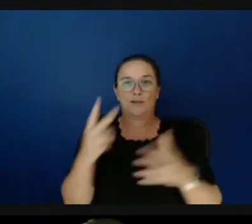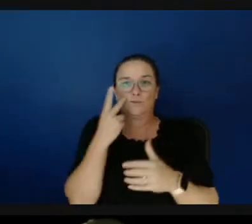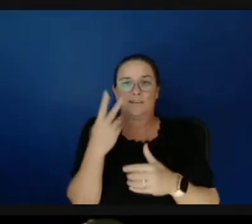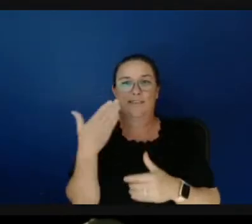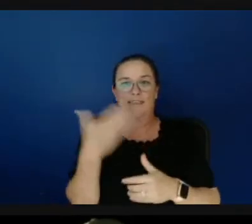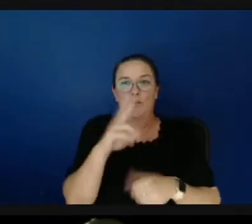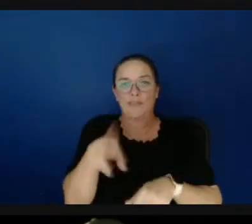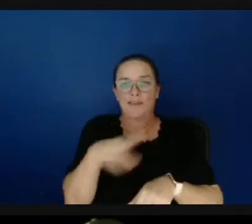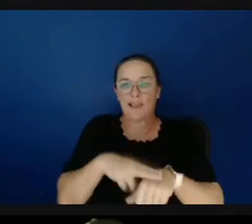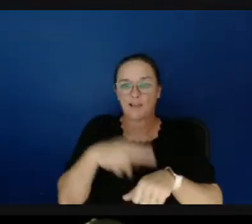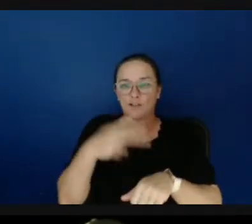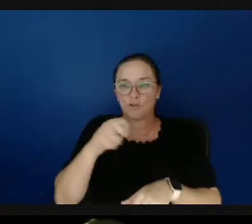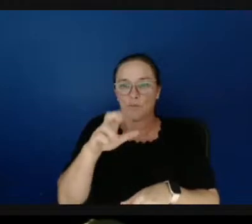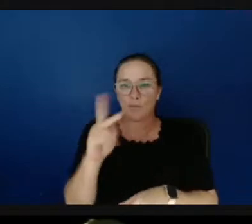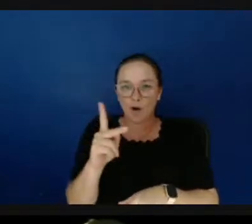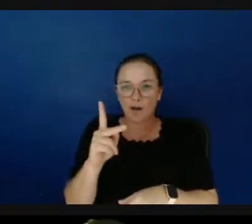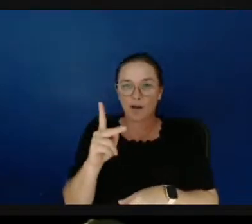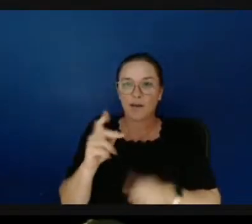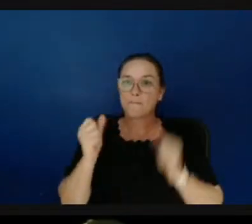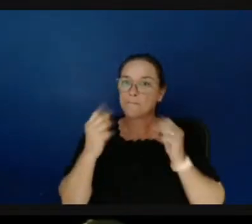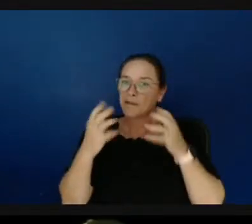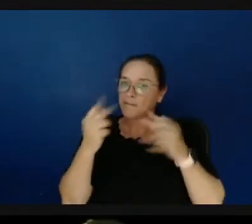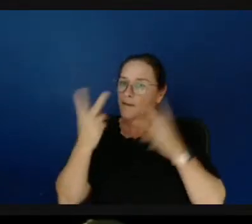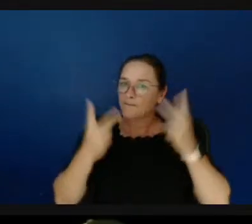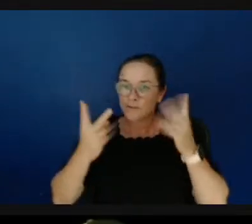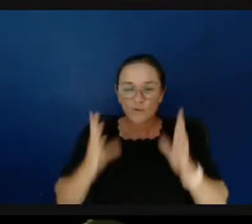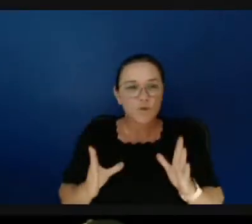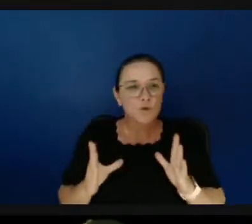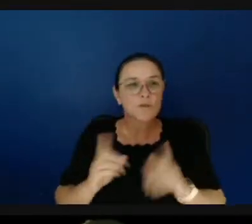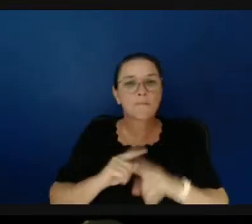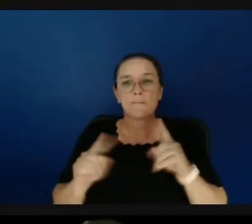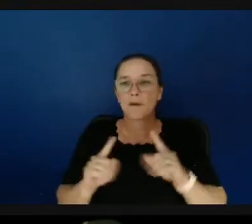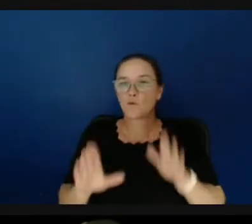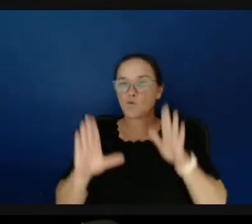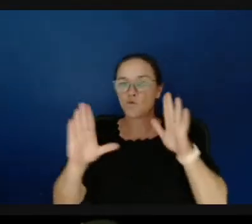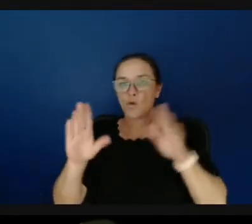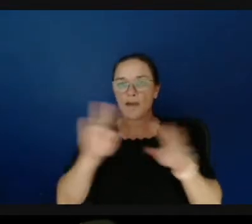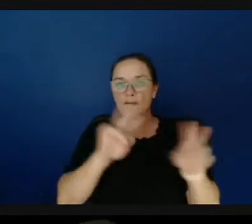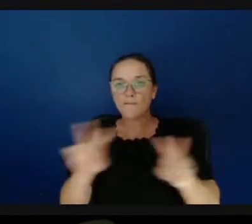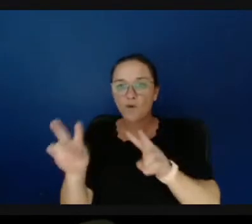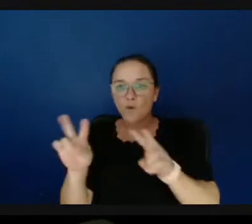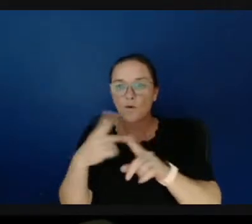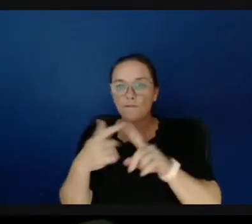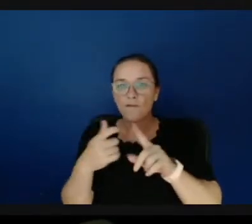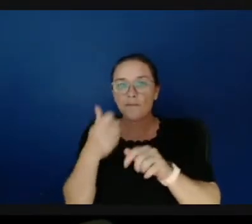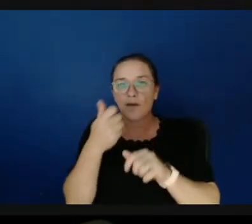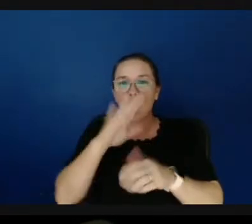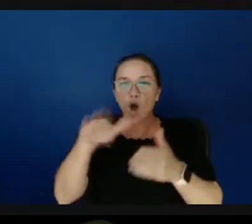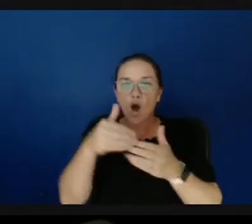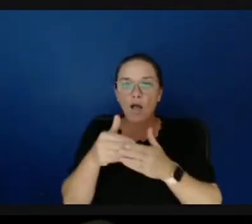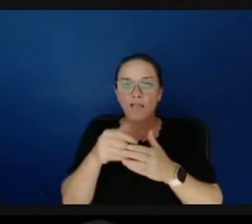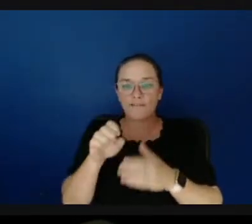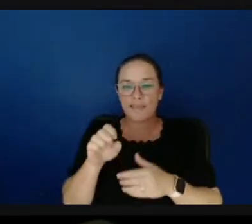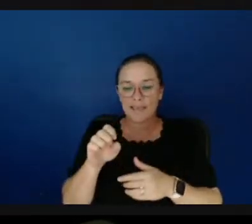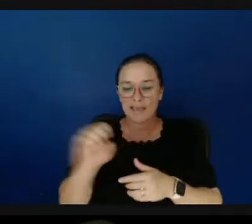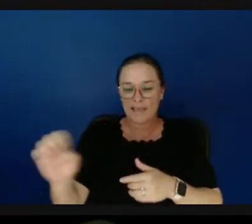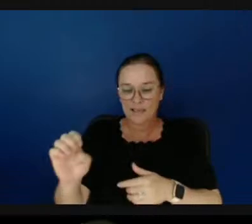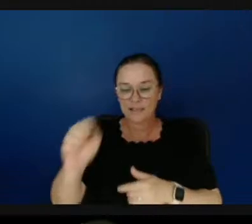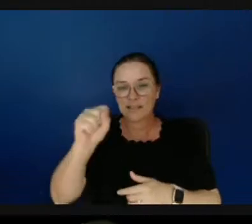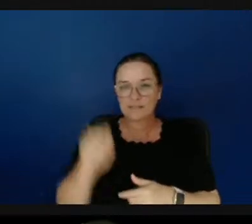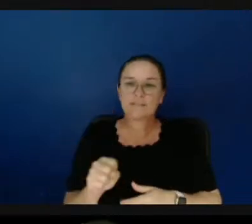park, and visitation is heavy, but great views from everywhere on the east and south sides of the caldera here.